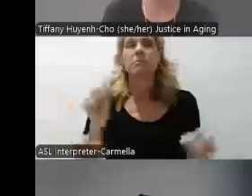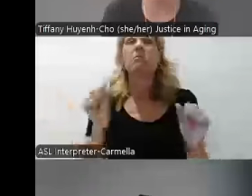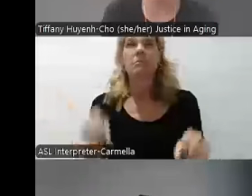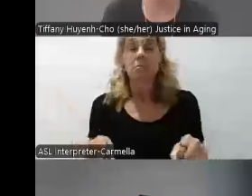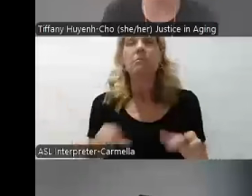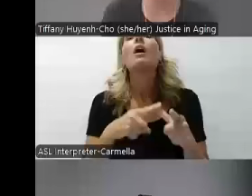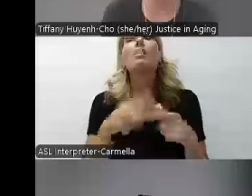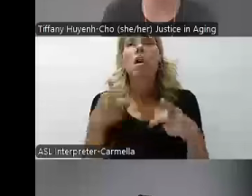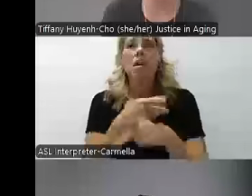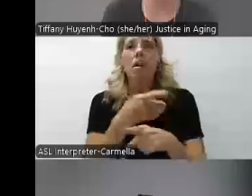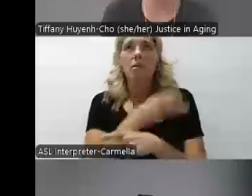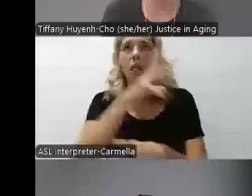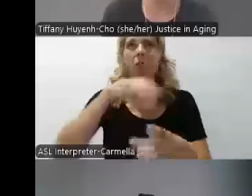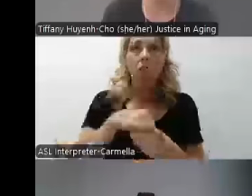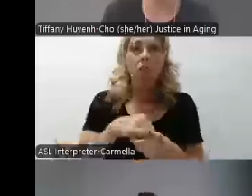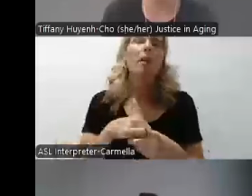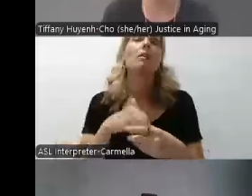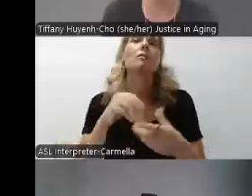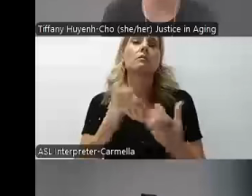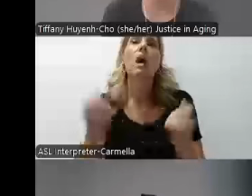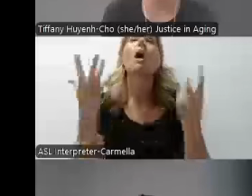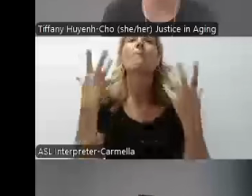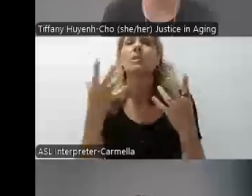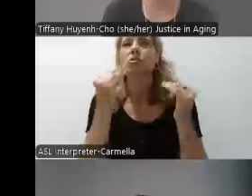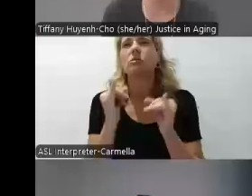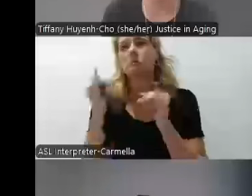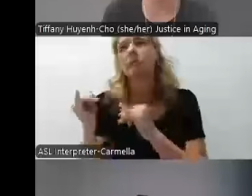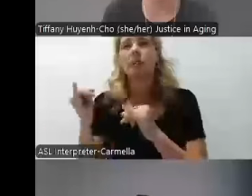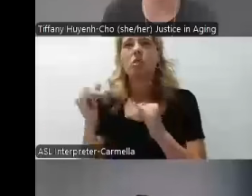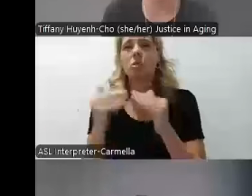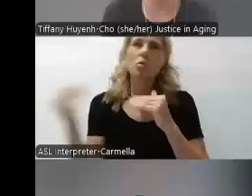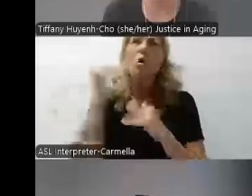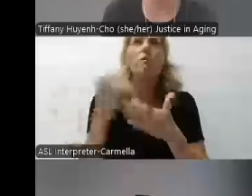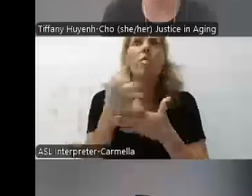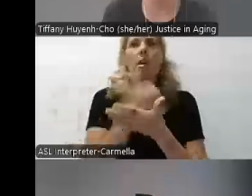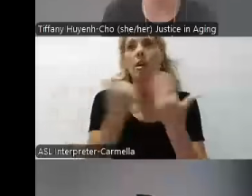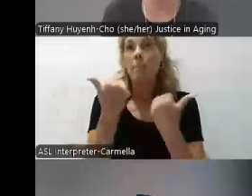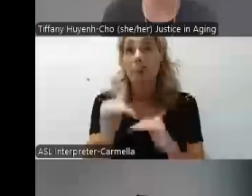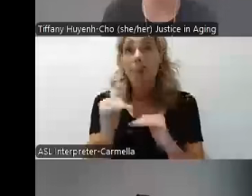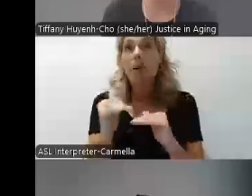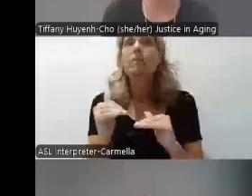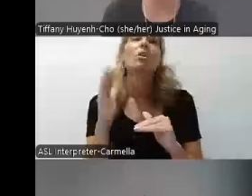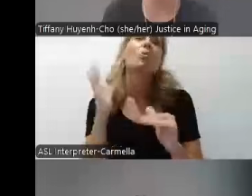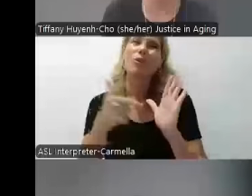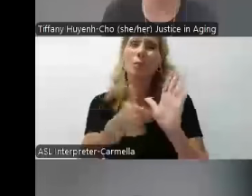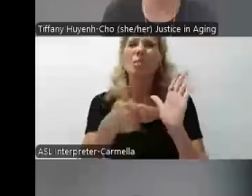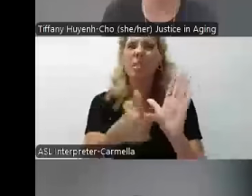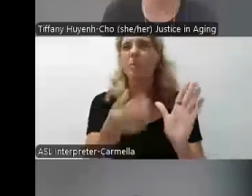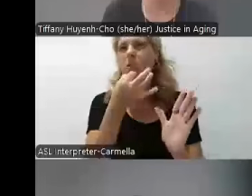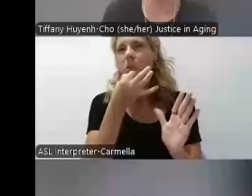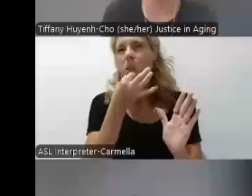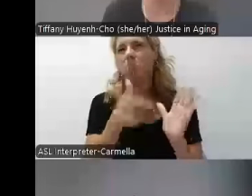of calculation that's involved that's based on how much the individual is over the income limit, which we'll do an example of this in just a